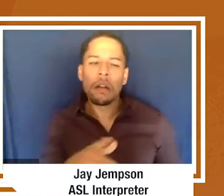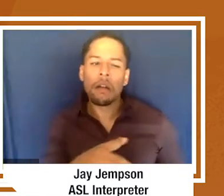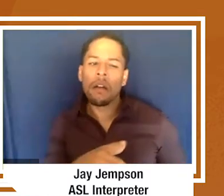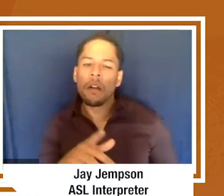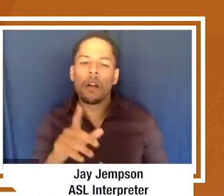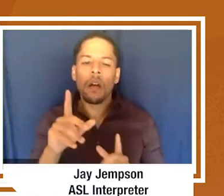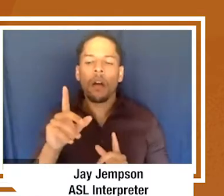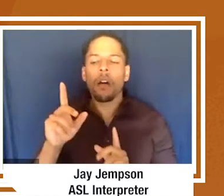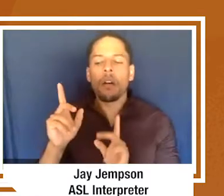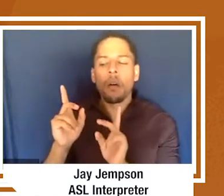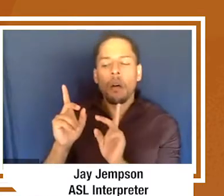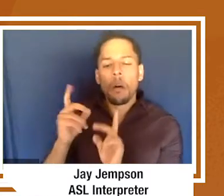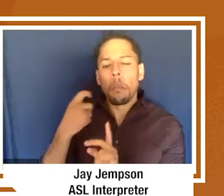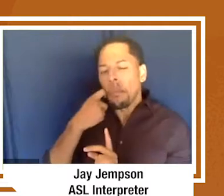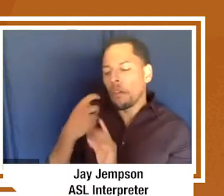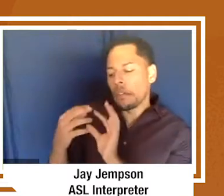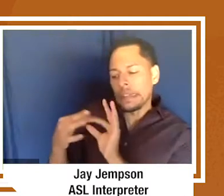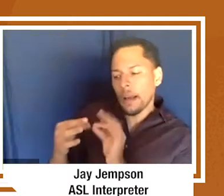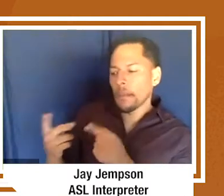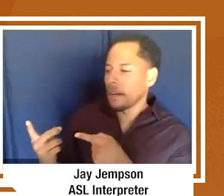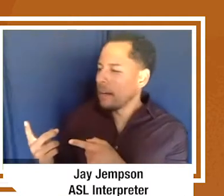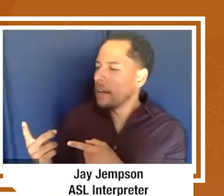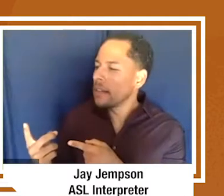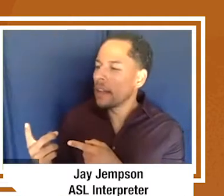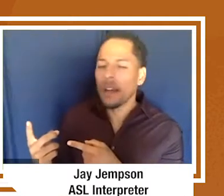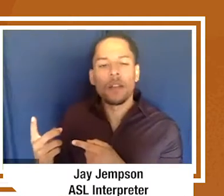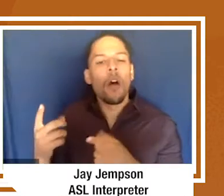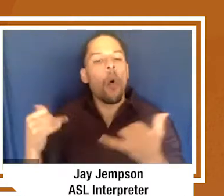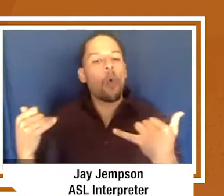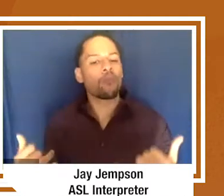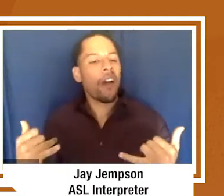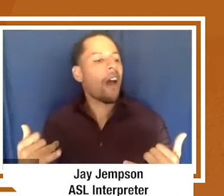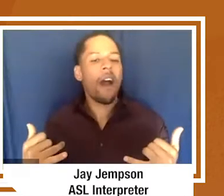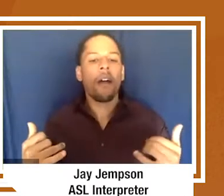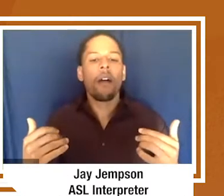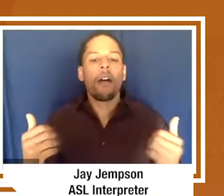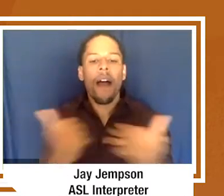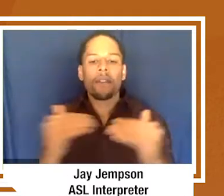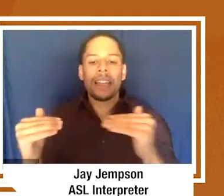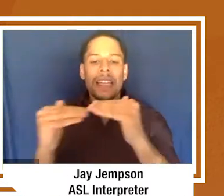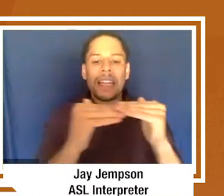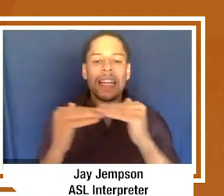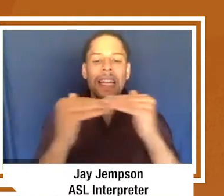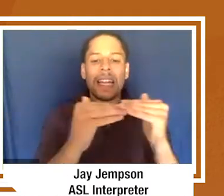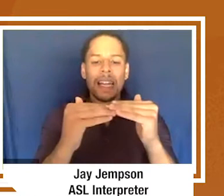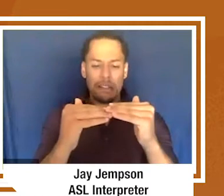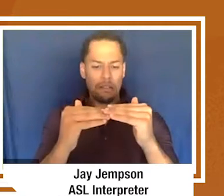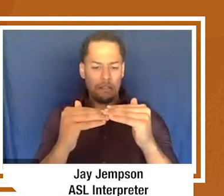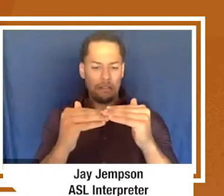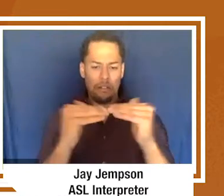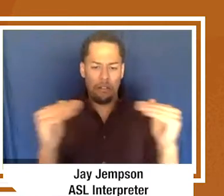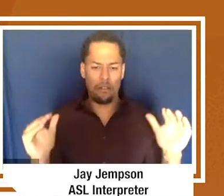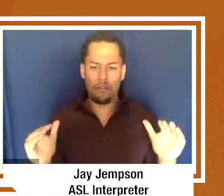It's not quite even yet because we haven't seen the system change. When we see